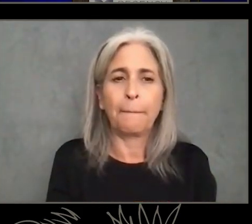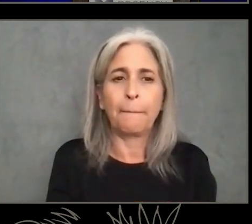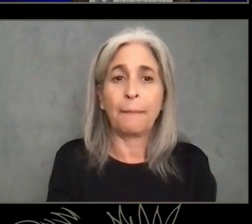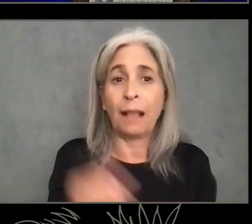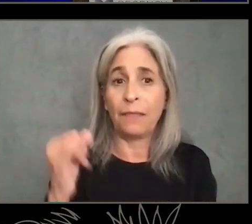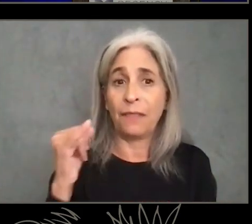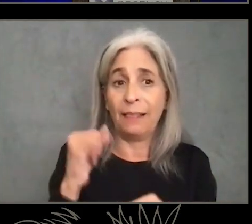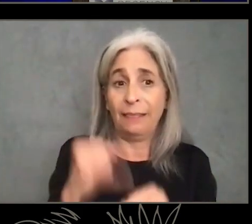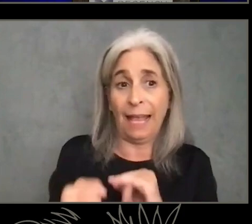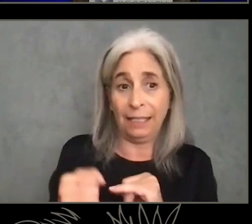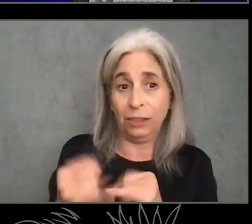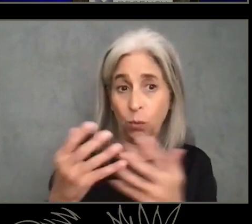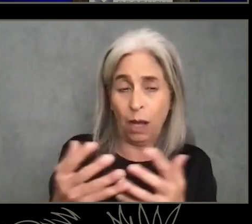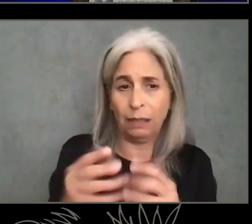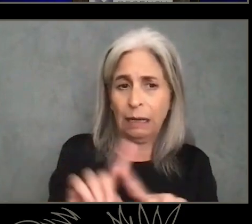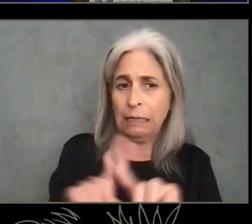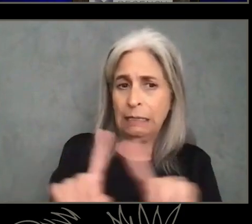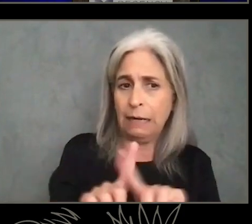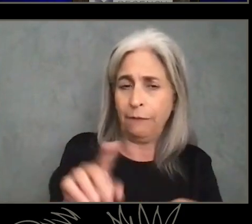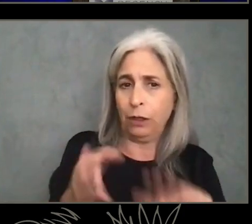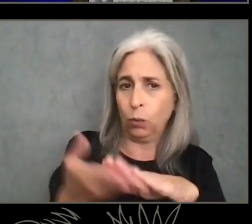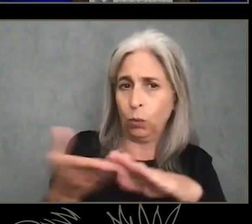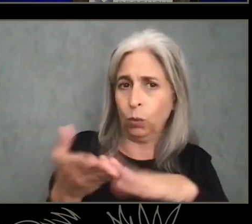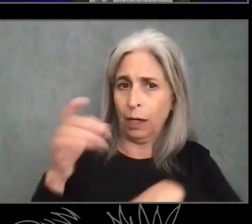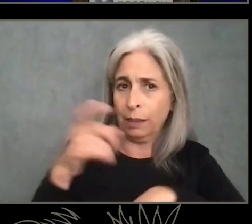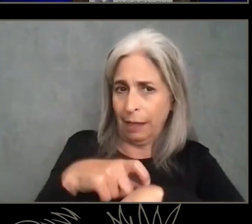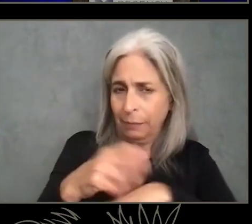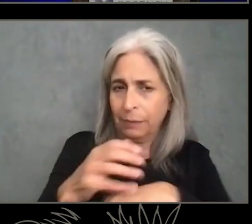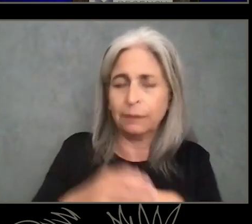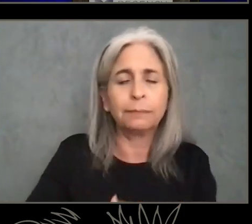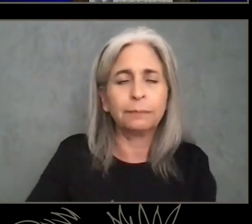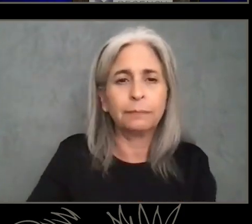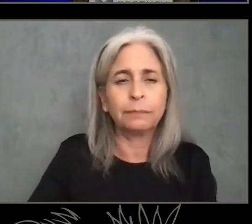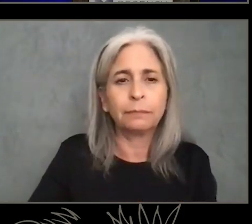And the last thing was these different runtimes. So